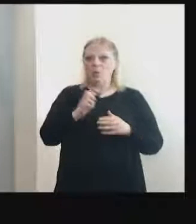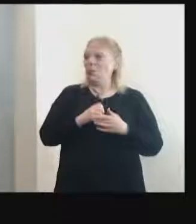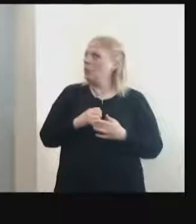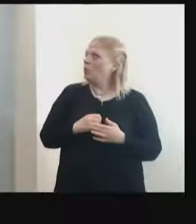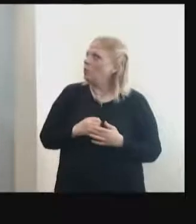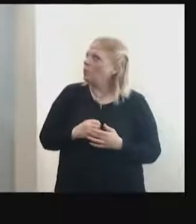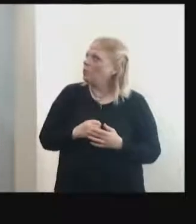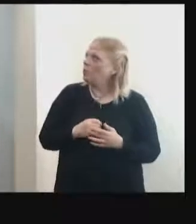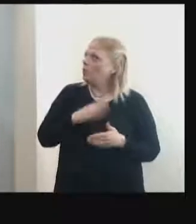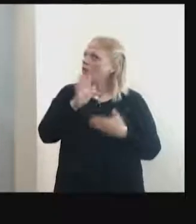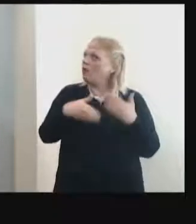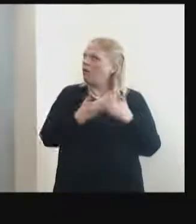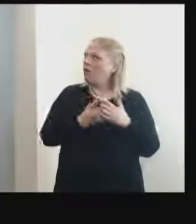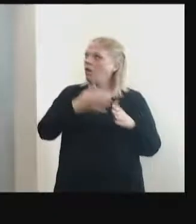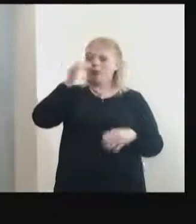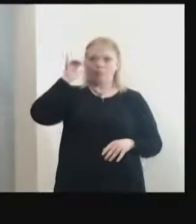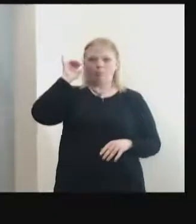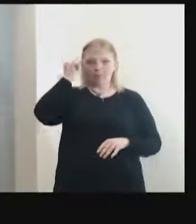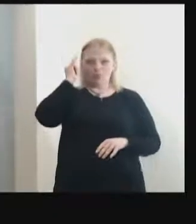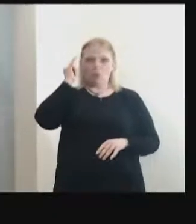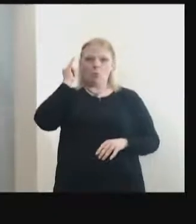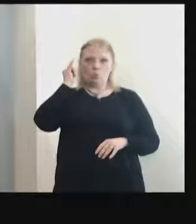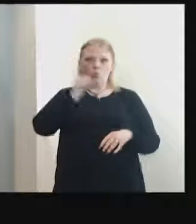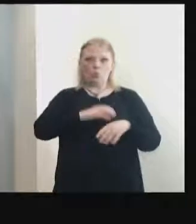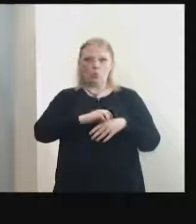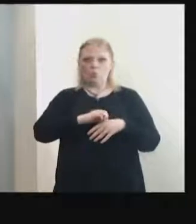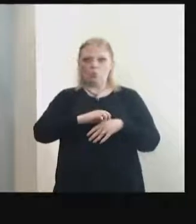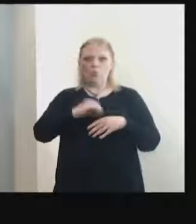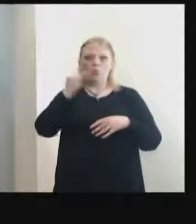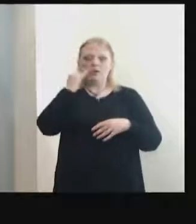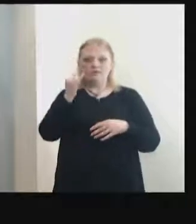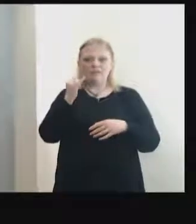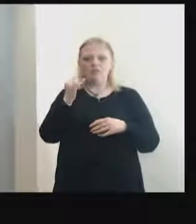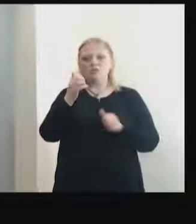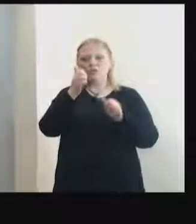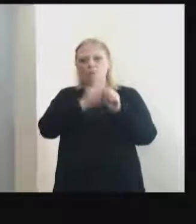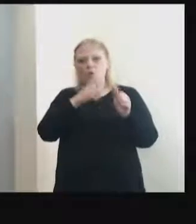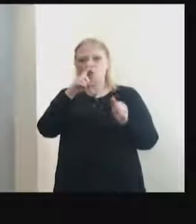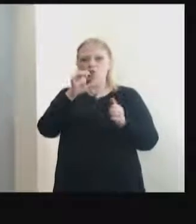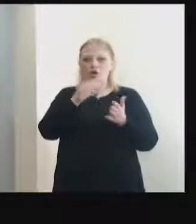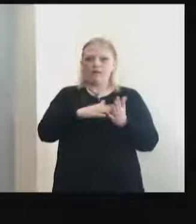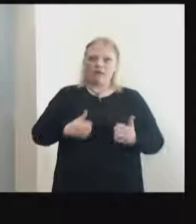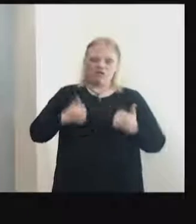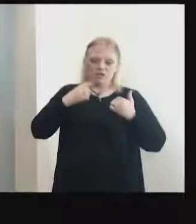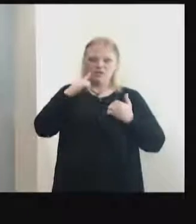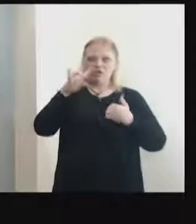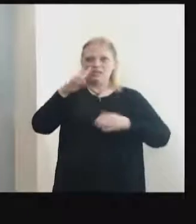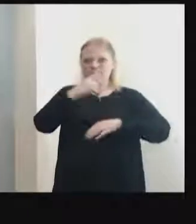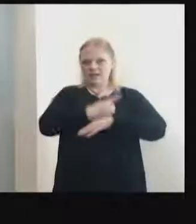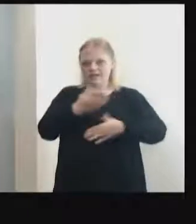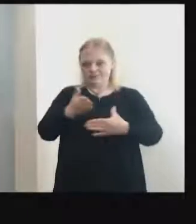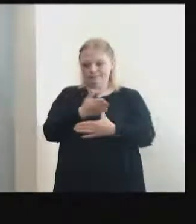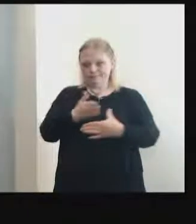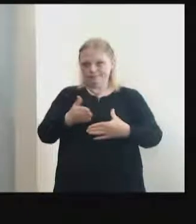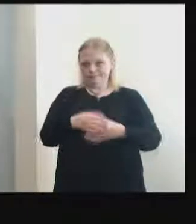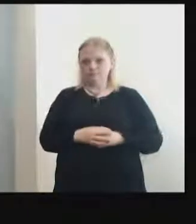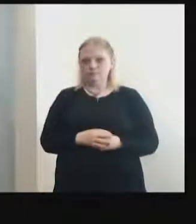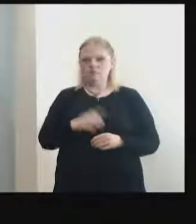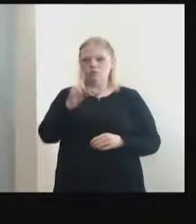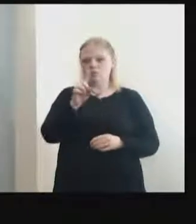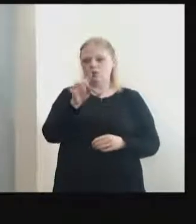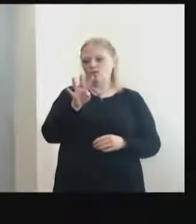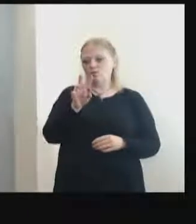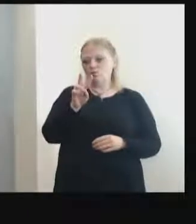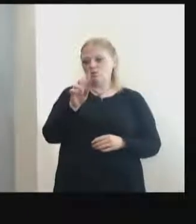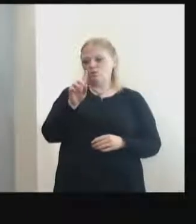all Buffalo based. If you look at it on cases per 100,000 residents in a 7-day period, the